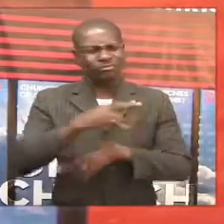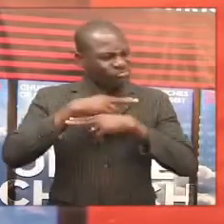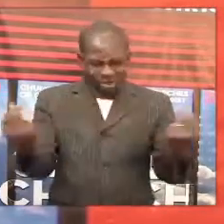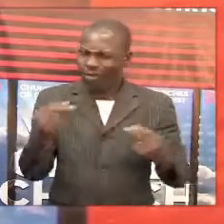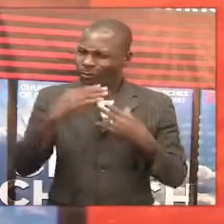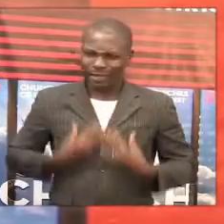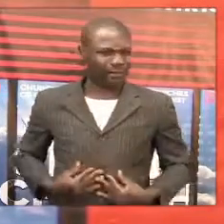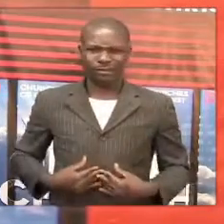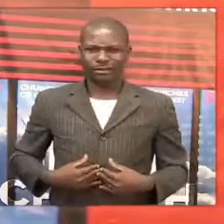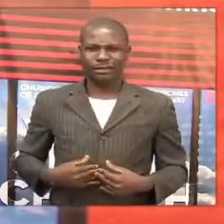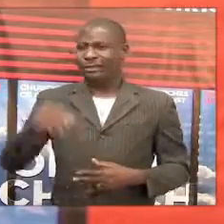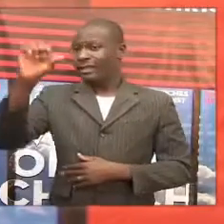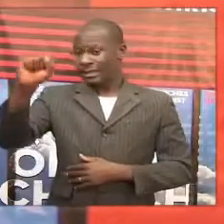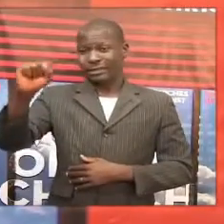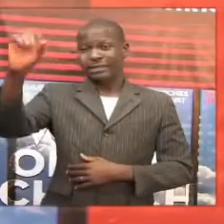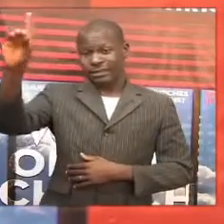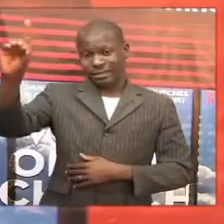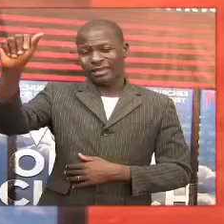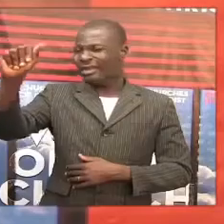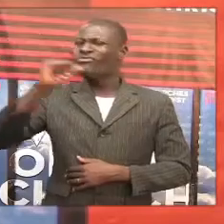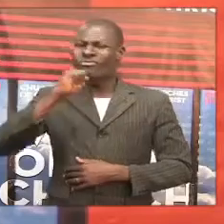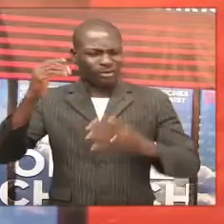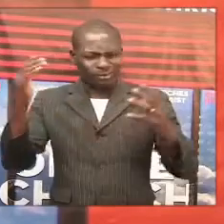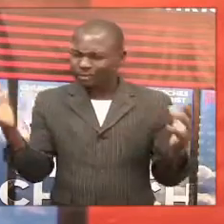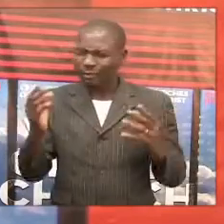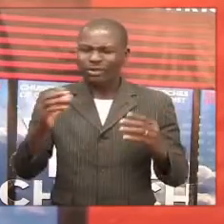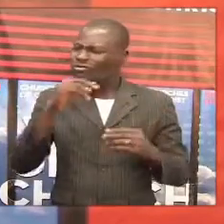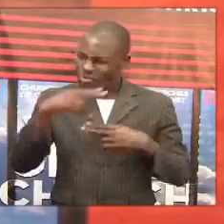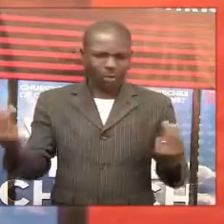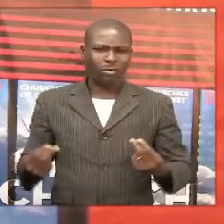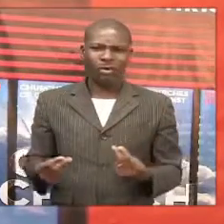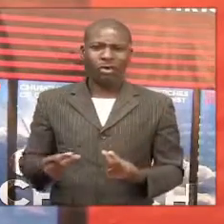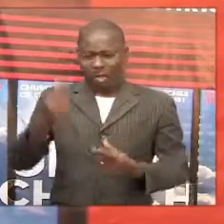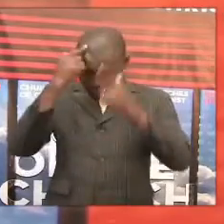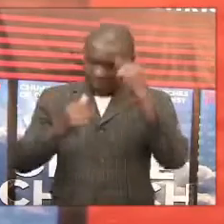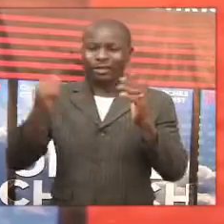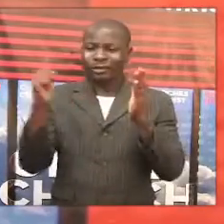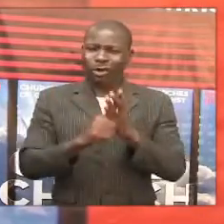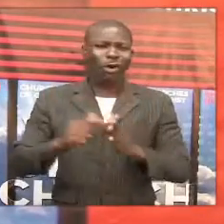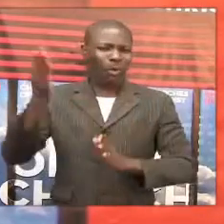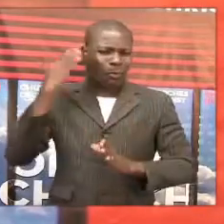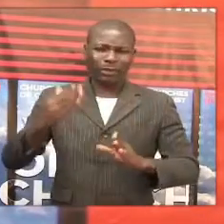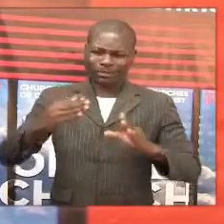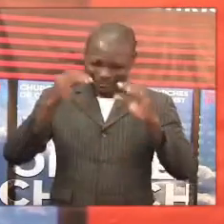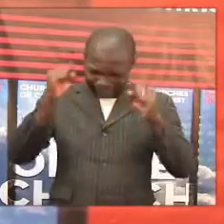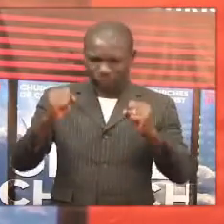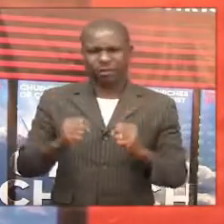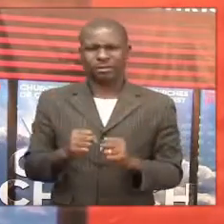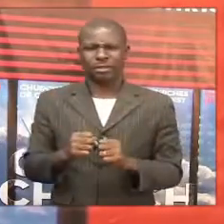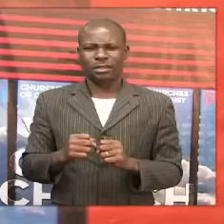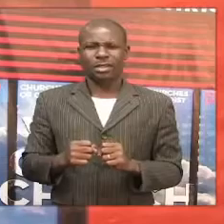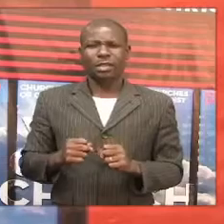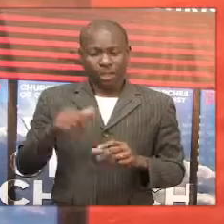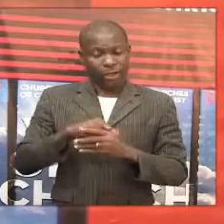na aso omo keke nyina na en shada anya ase mbia oni homeda bia because bible mu no ye wo kwai ayefa so a edidi